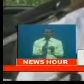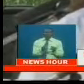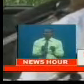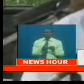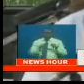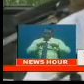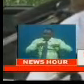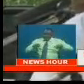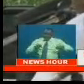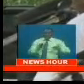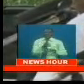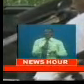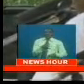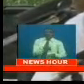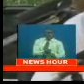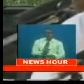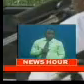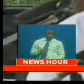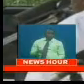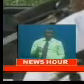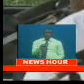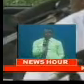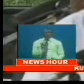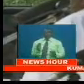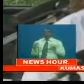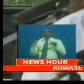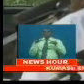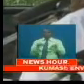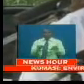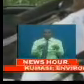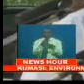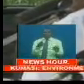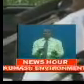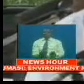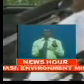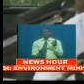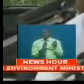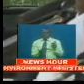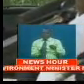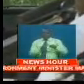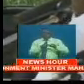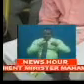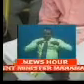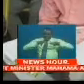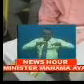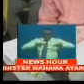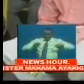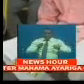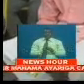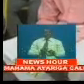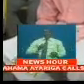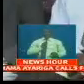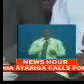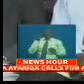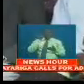research institution, so we all converge at the same place and carry out the research. The